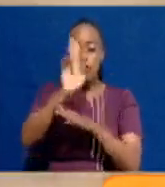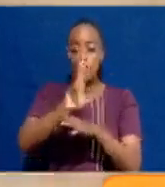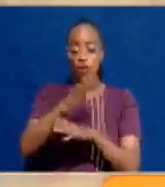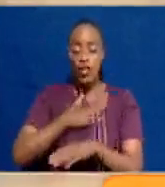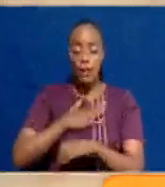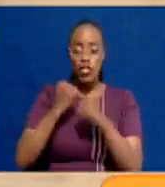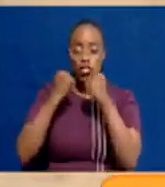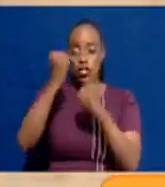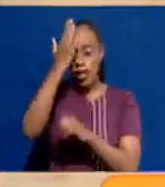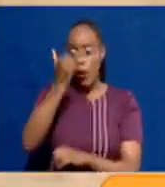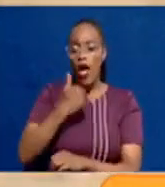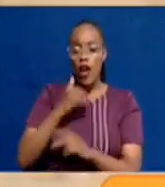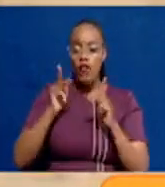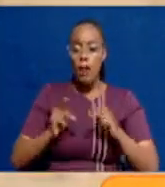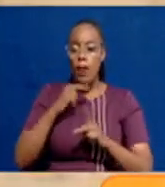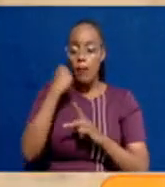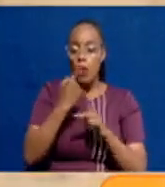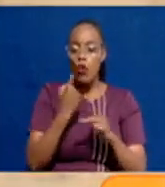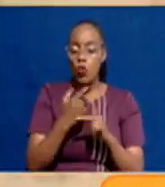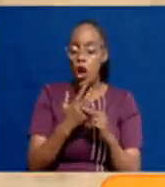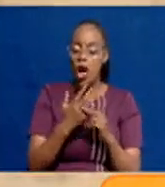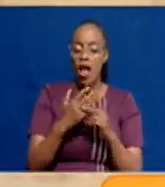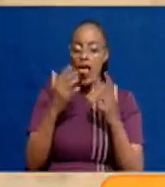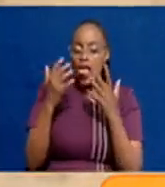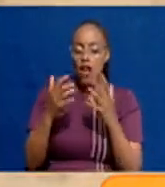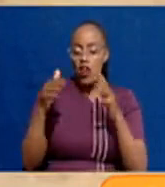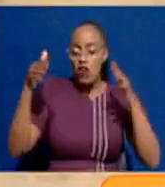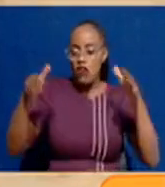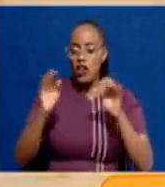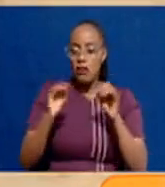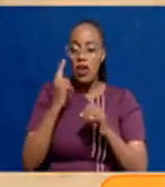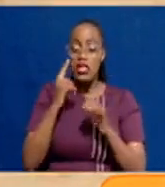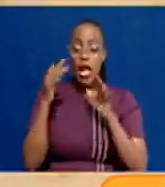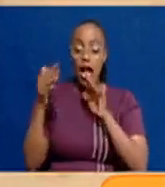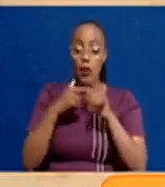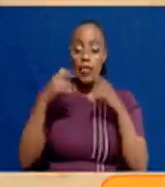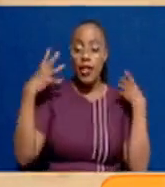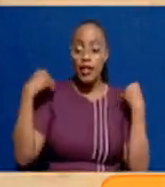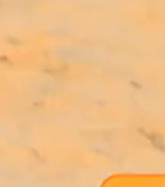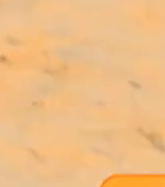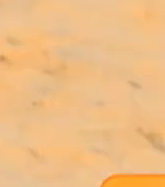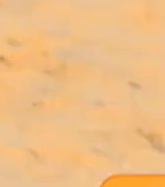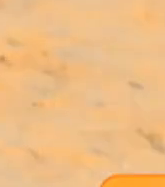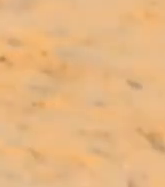strength yangu kwa sababu niko na watu ambao ni wepesi. So kulingana na vile nimewaona na mazoezi ambayo tunatarisha, natumai tutaweza kupata